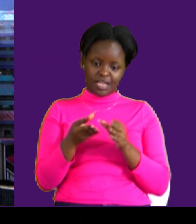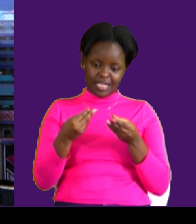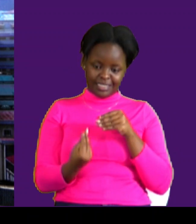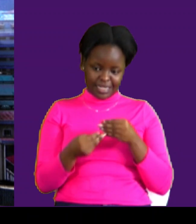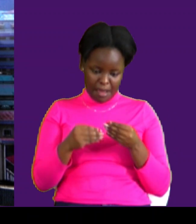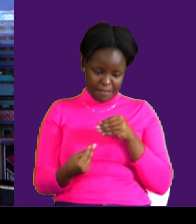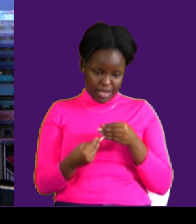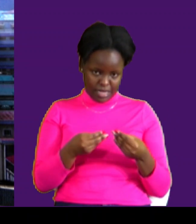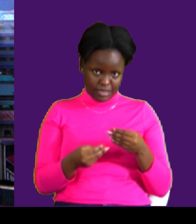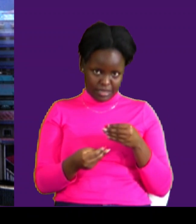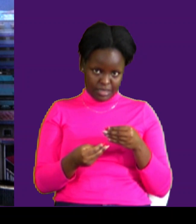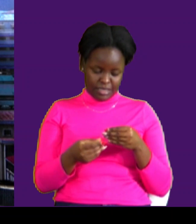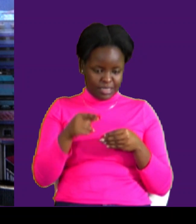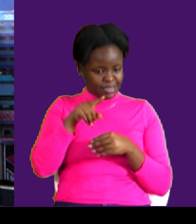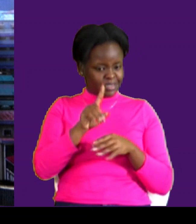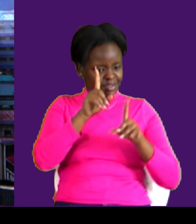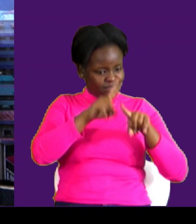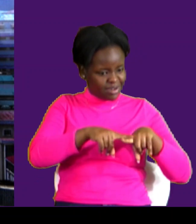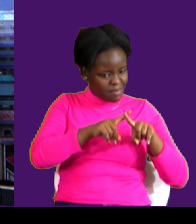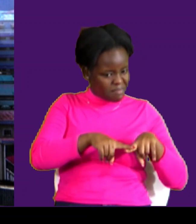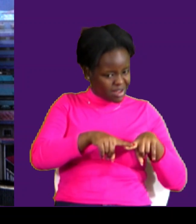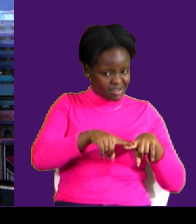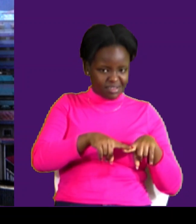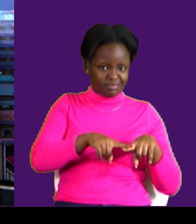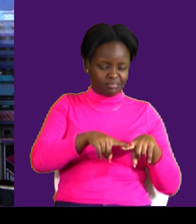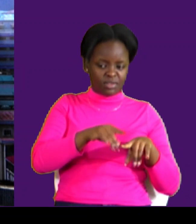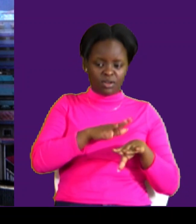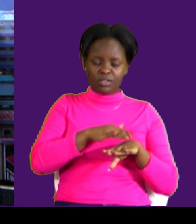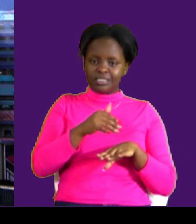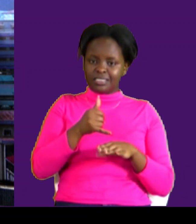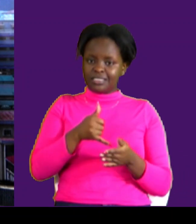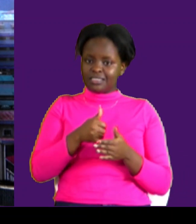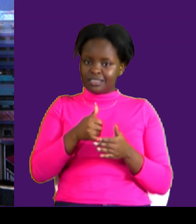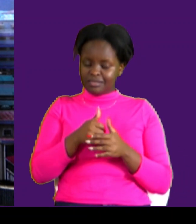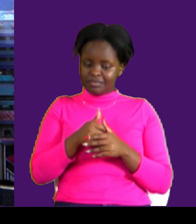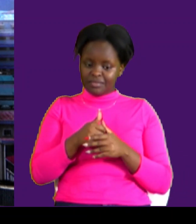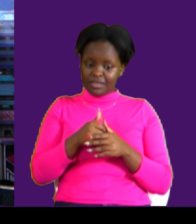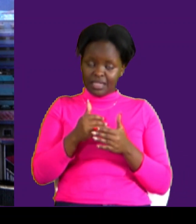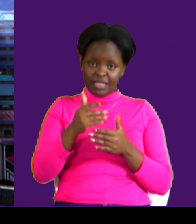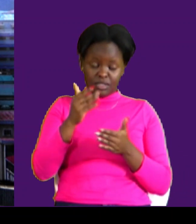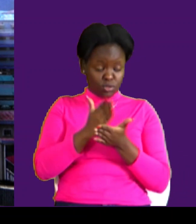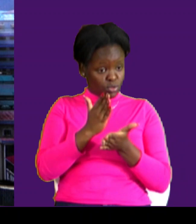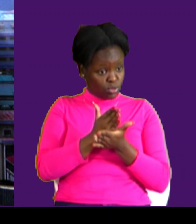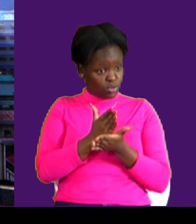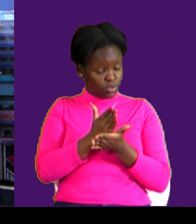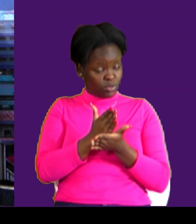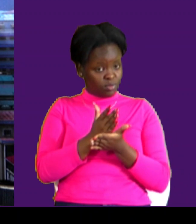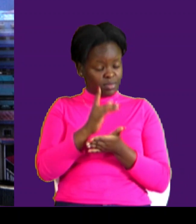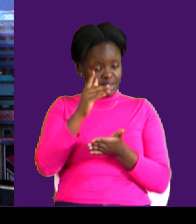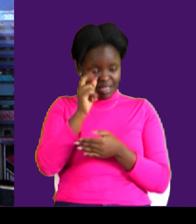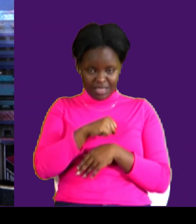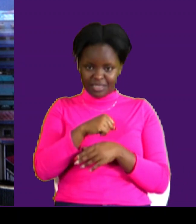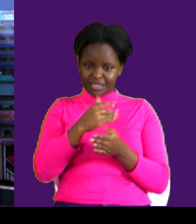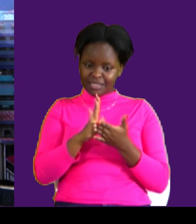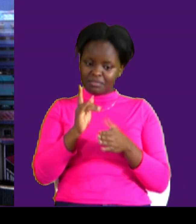of course, you depend on it at some point. Yeah. Is that true? Yeah, because at some point you may